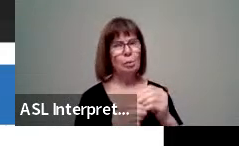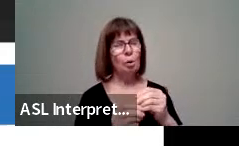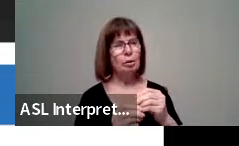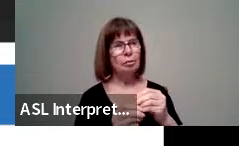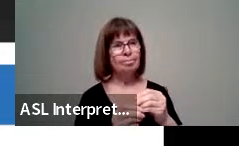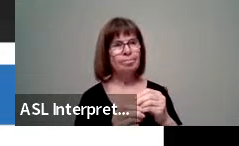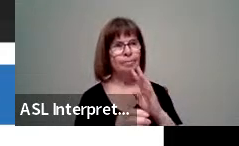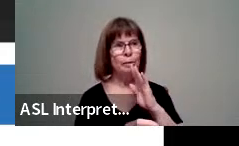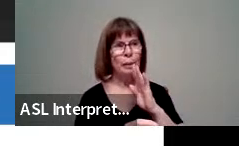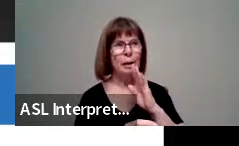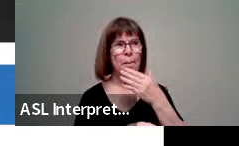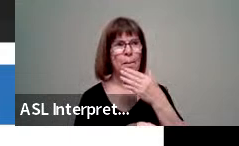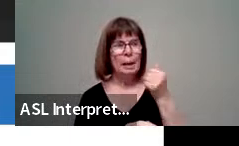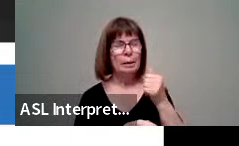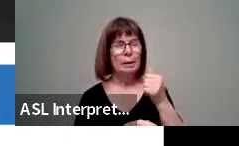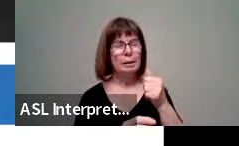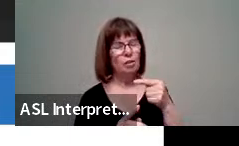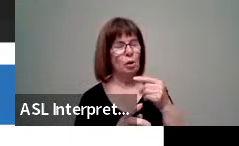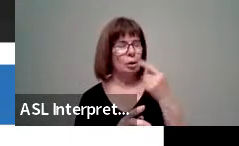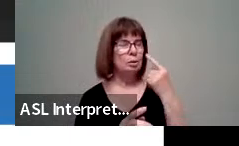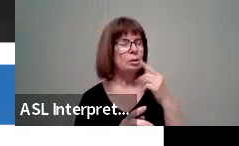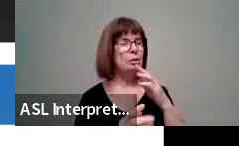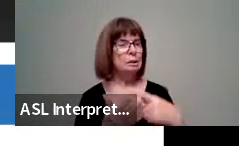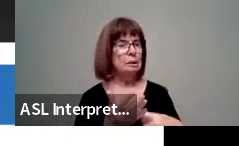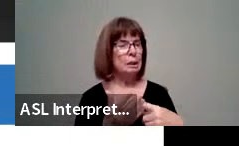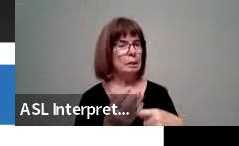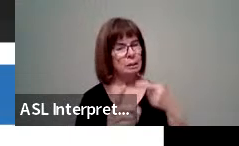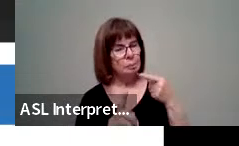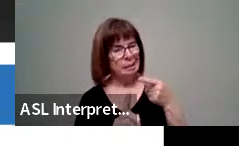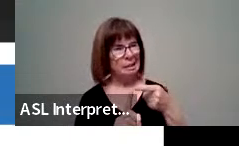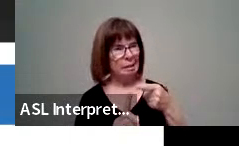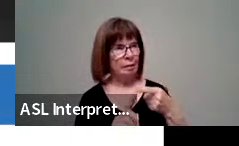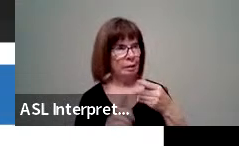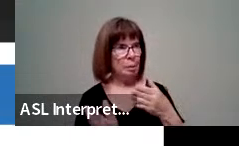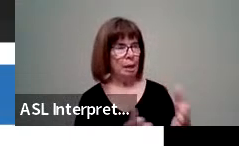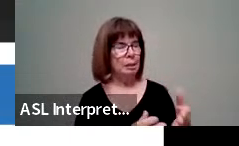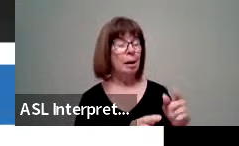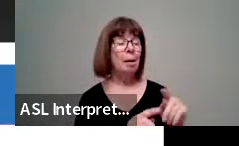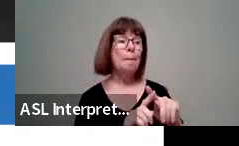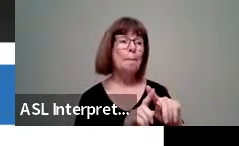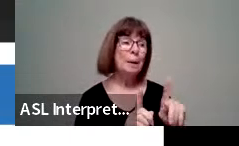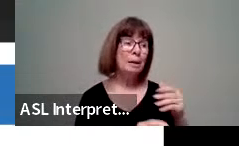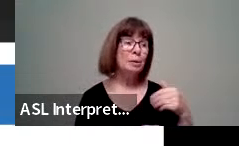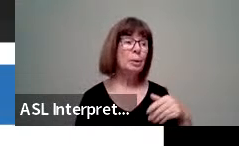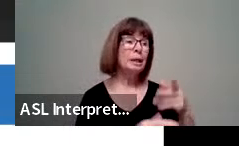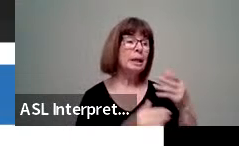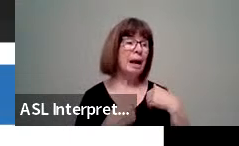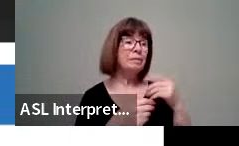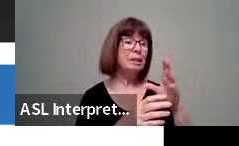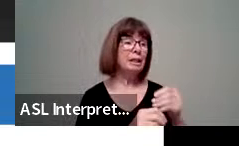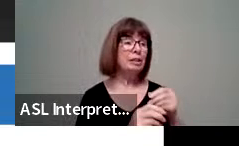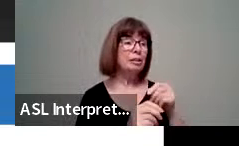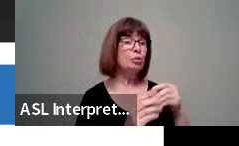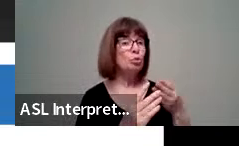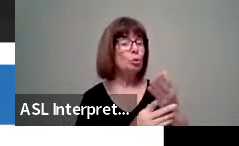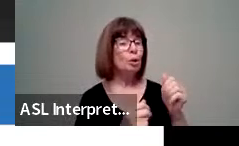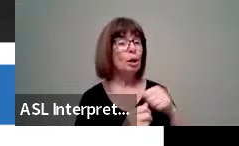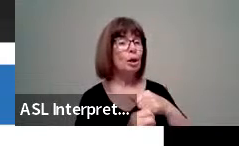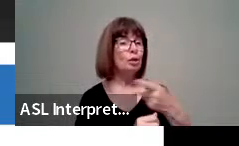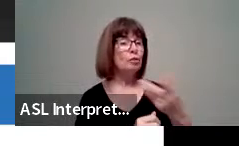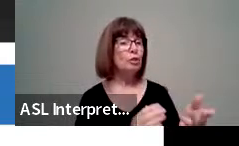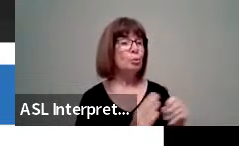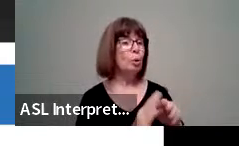of the detailed plans. But we have to get through a couple more surges